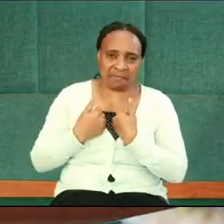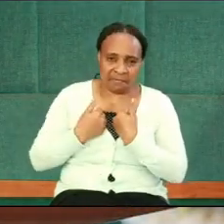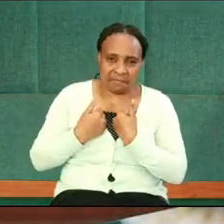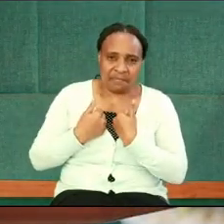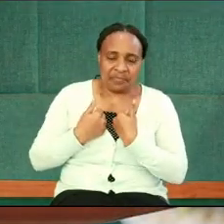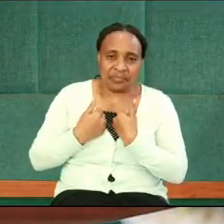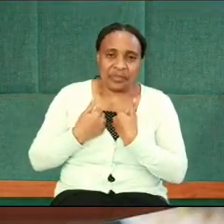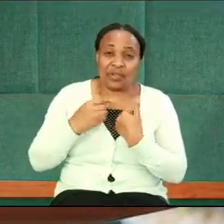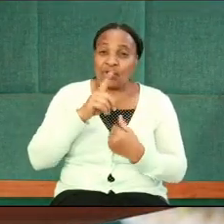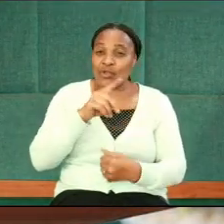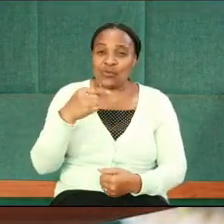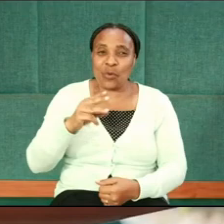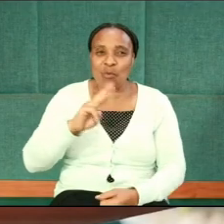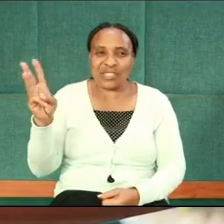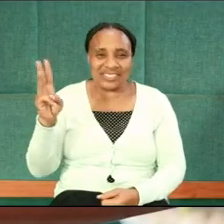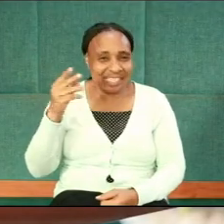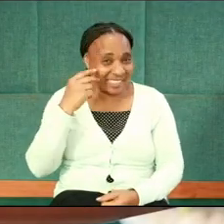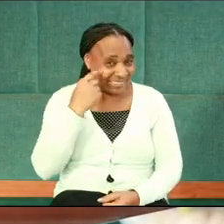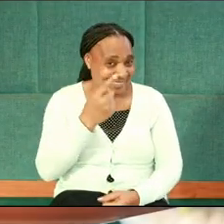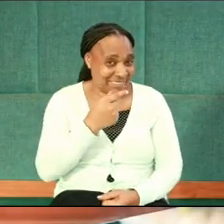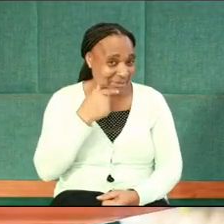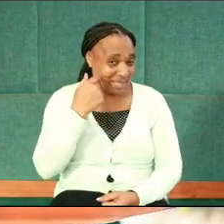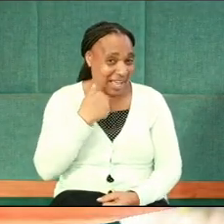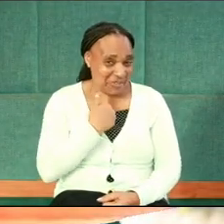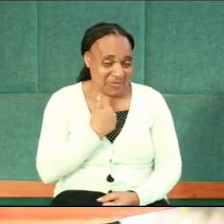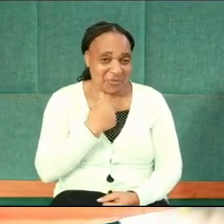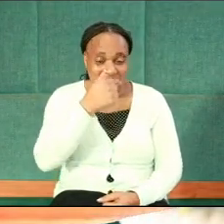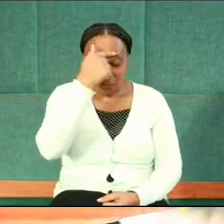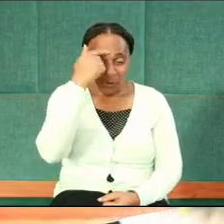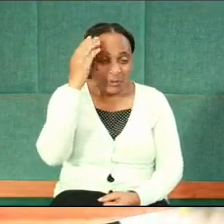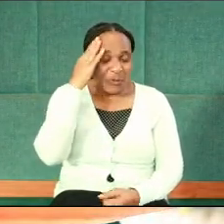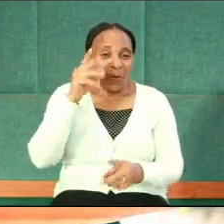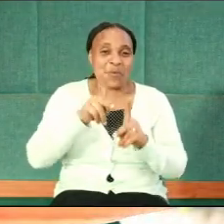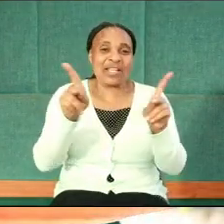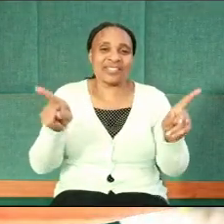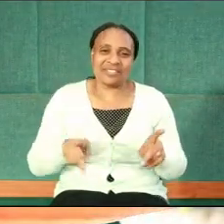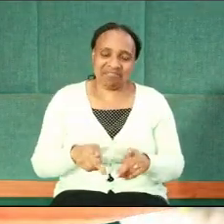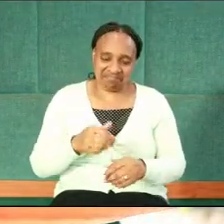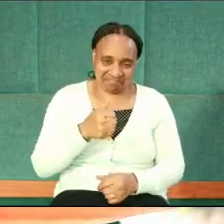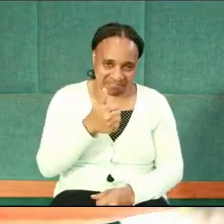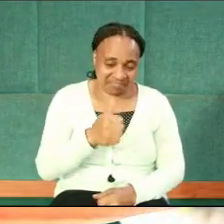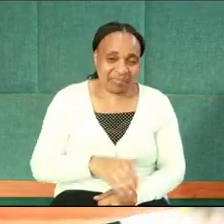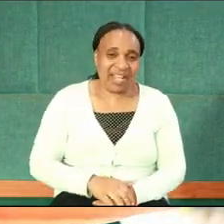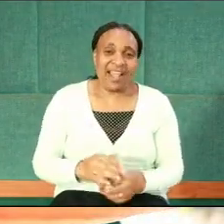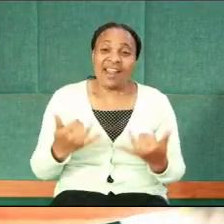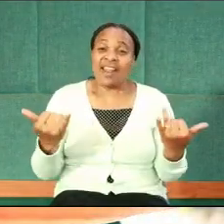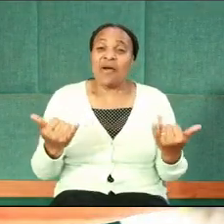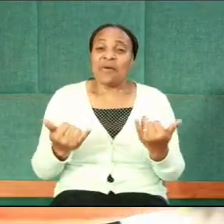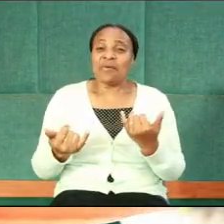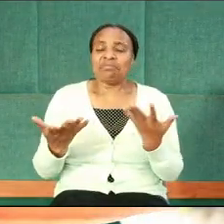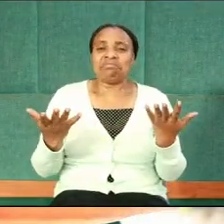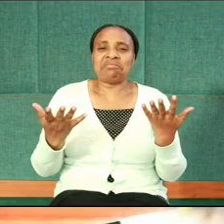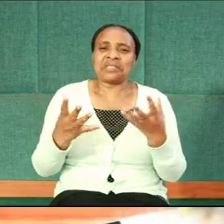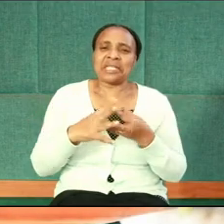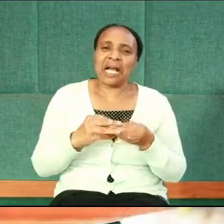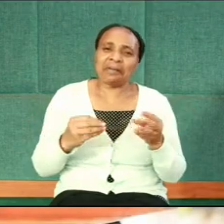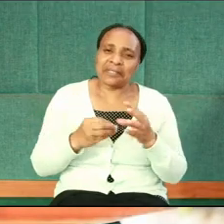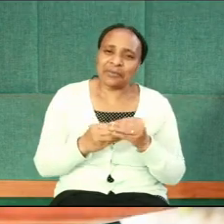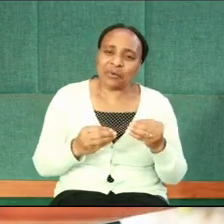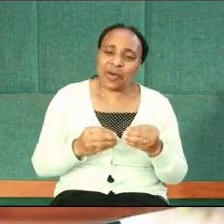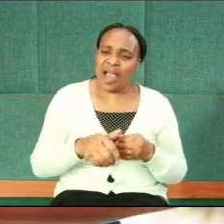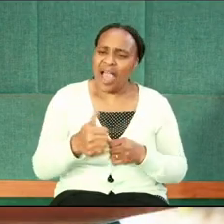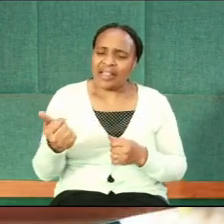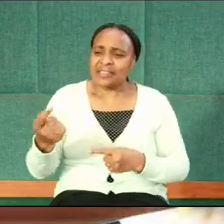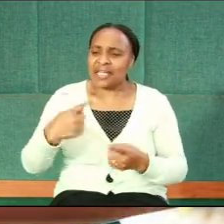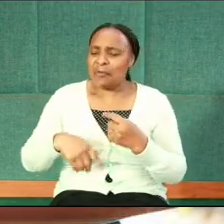from Western, I think I can see them smiling, so they know the place I'm talking about. So they come with psychosis, others come